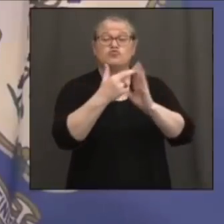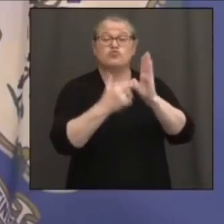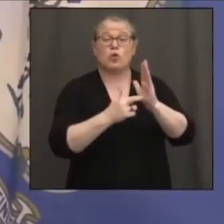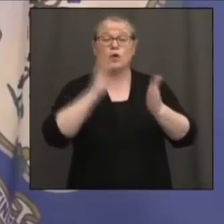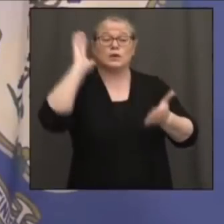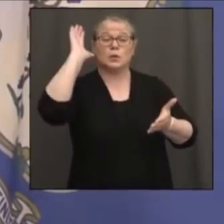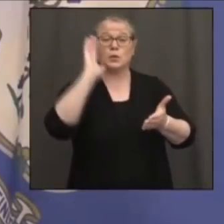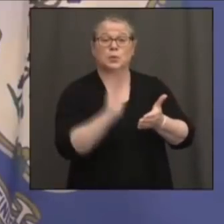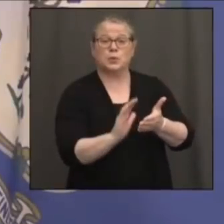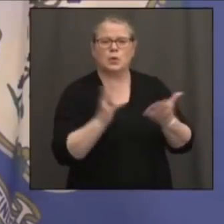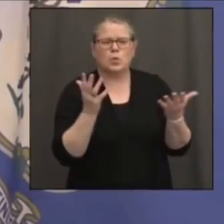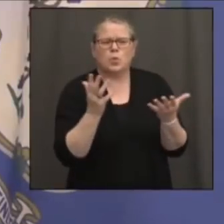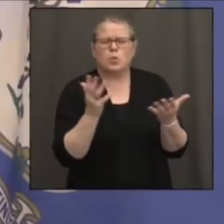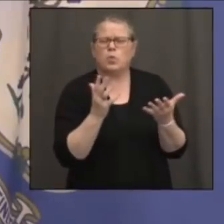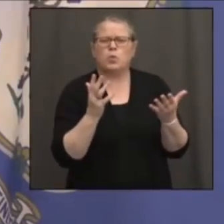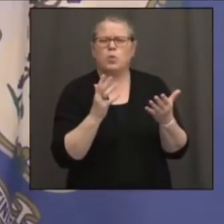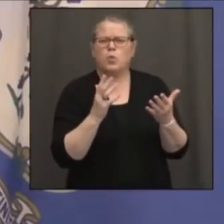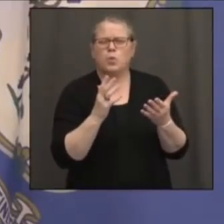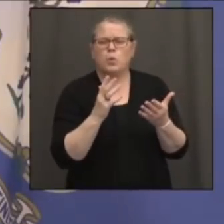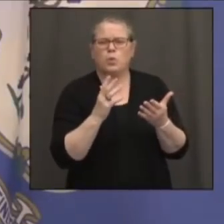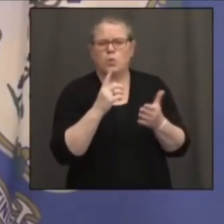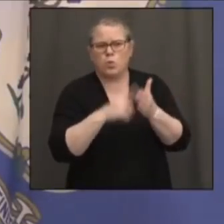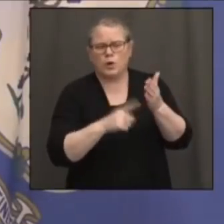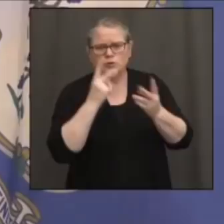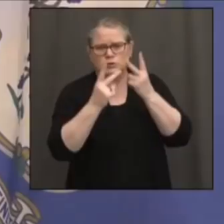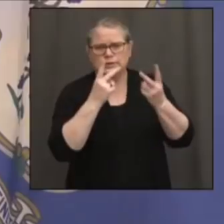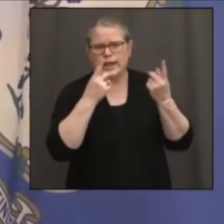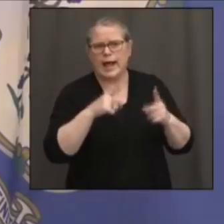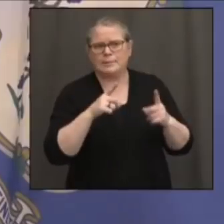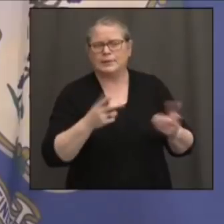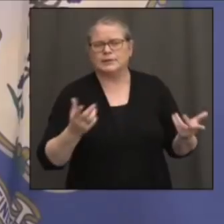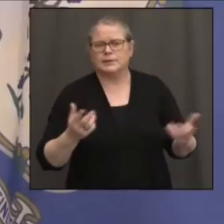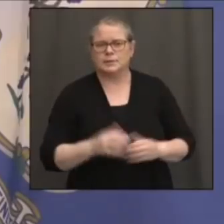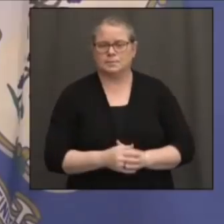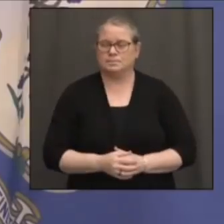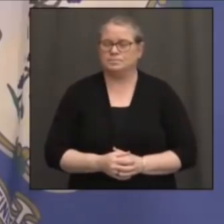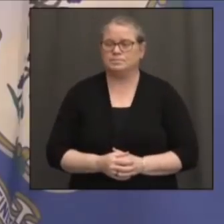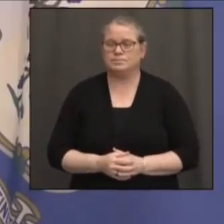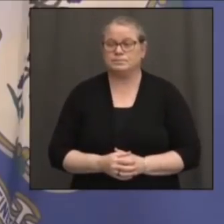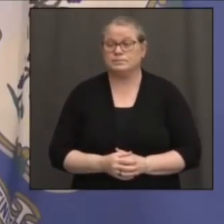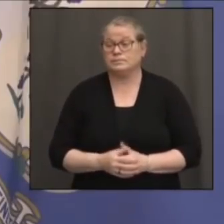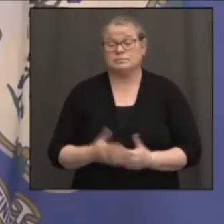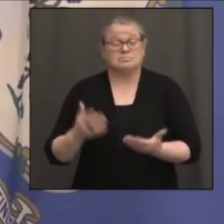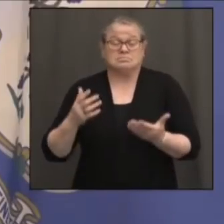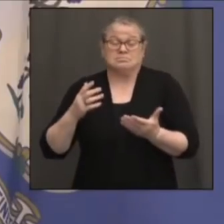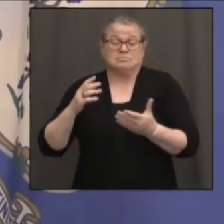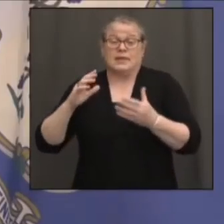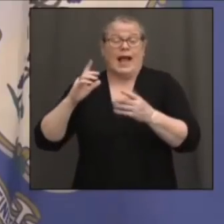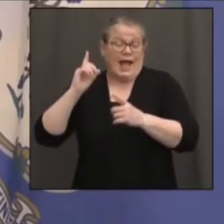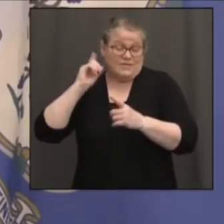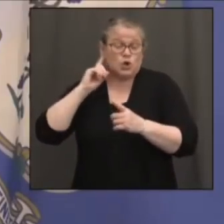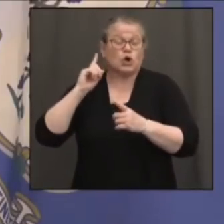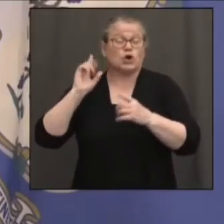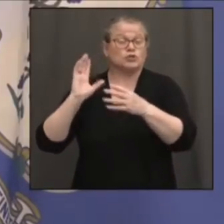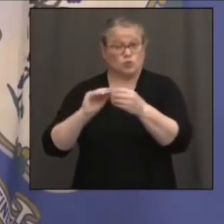My evidence is anecdotal, but I think people really appreciated the chance to